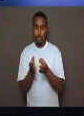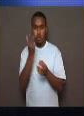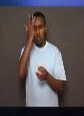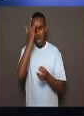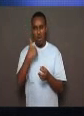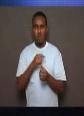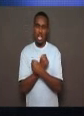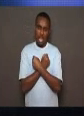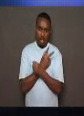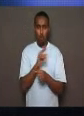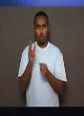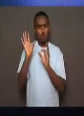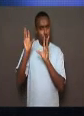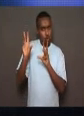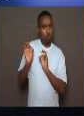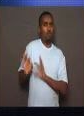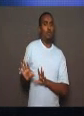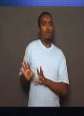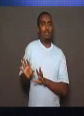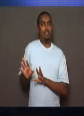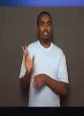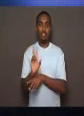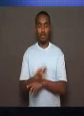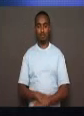why we like or do not like the film.